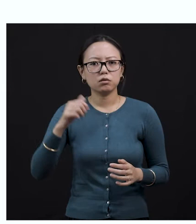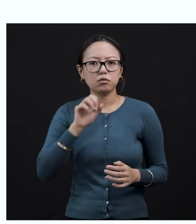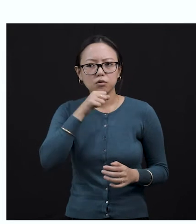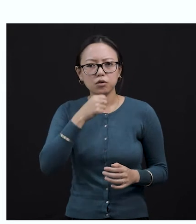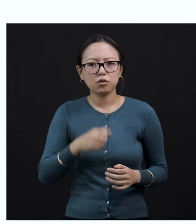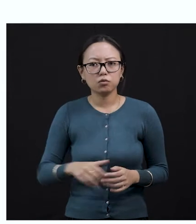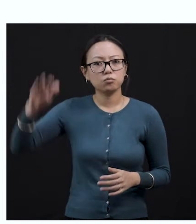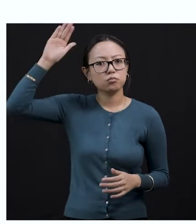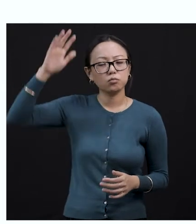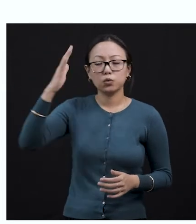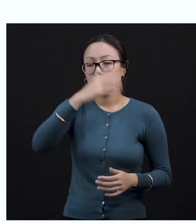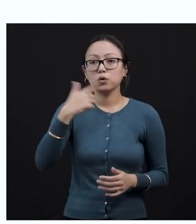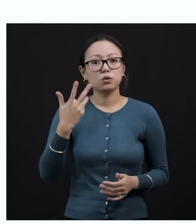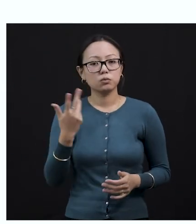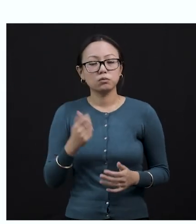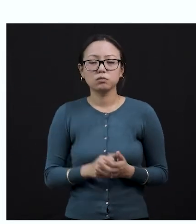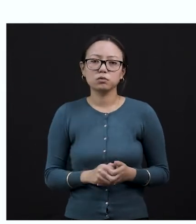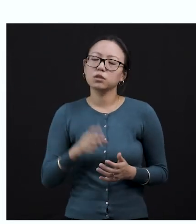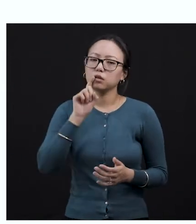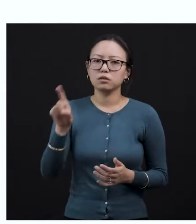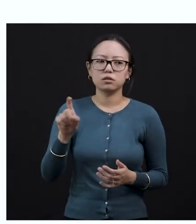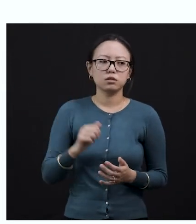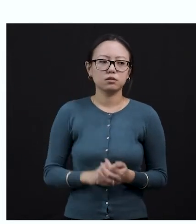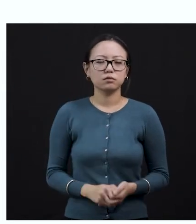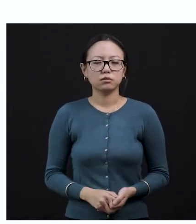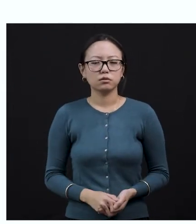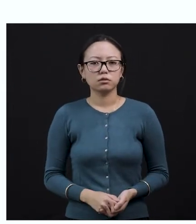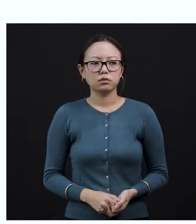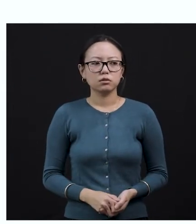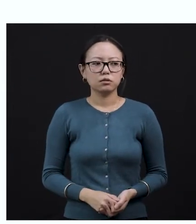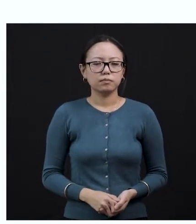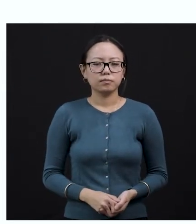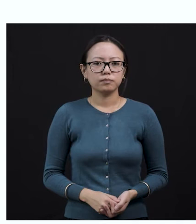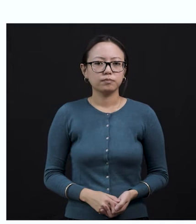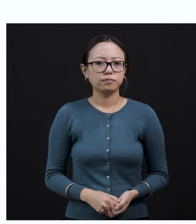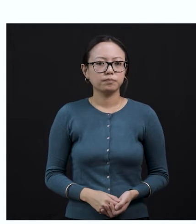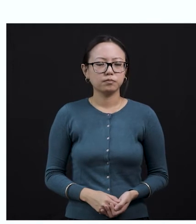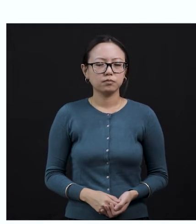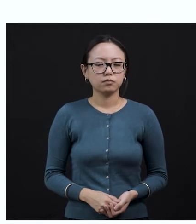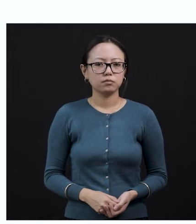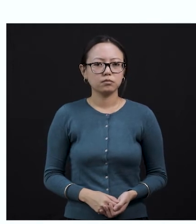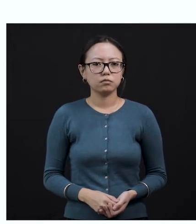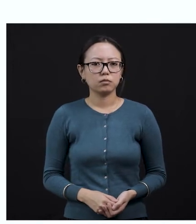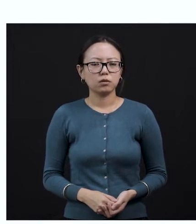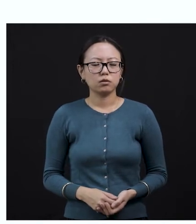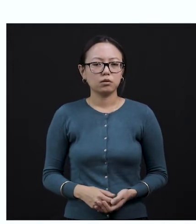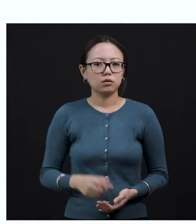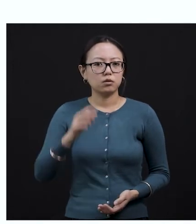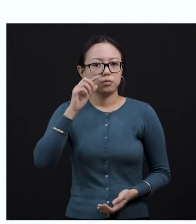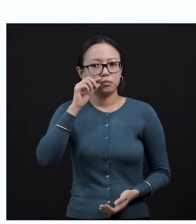women and older women, but they believe that the oldest male member can make